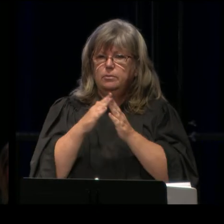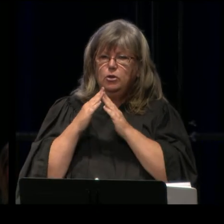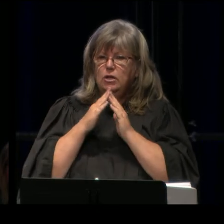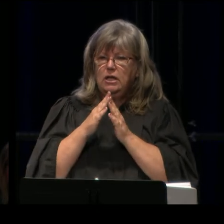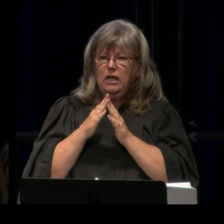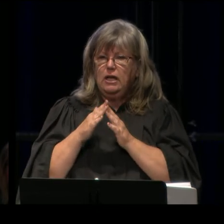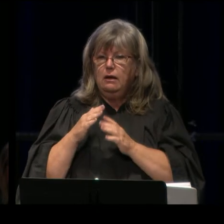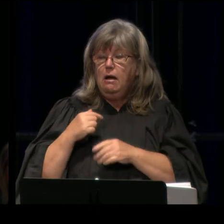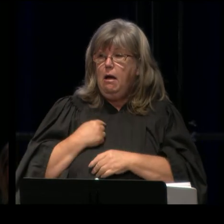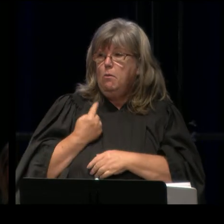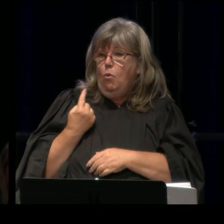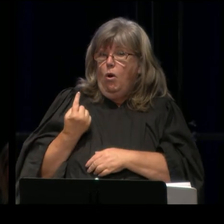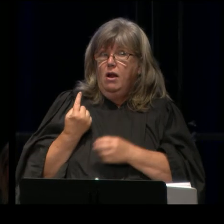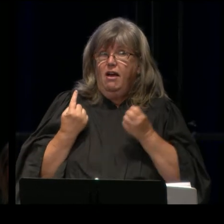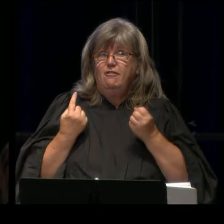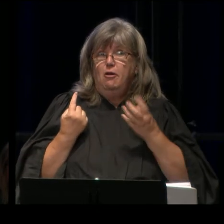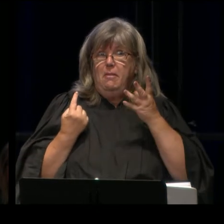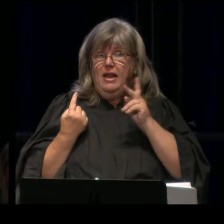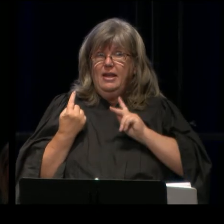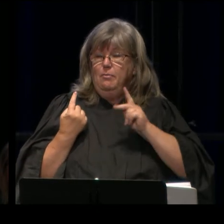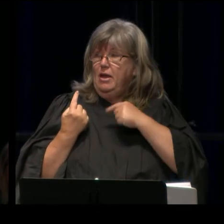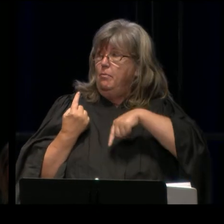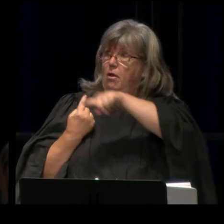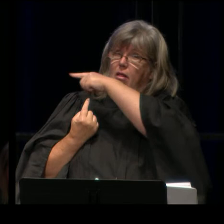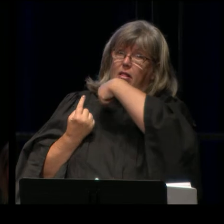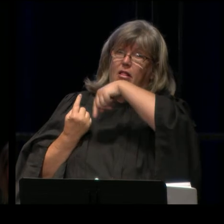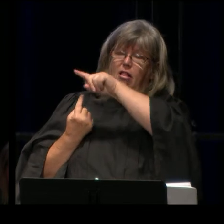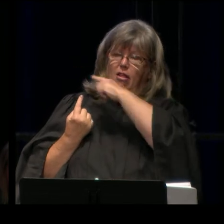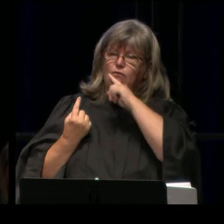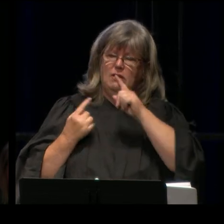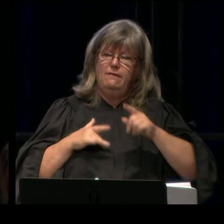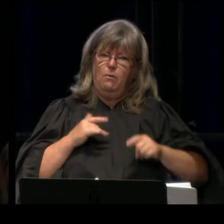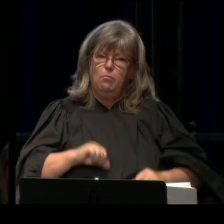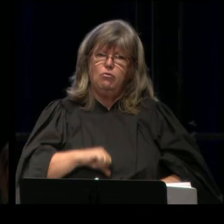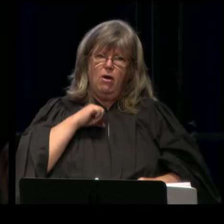of the many people who are so proud of you today.